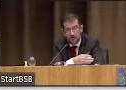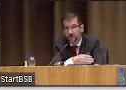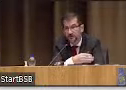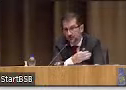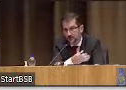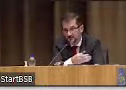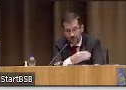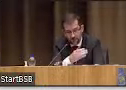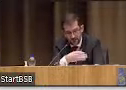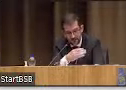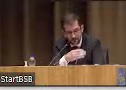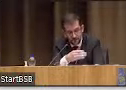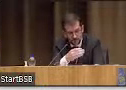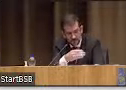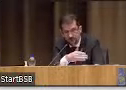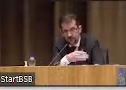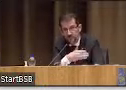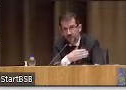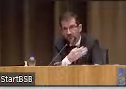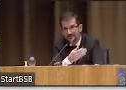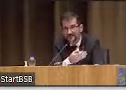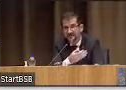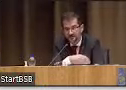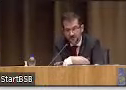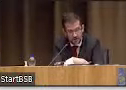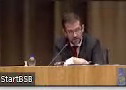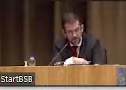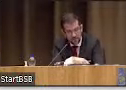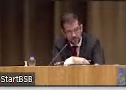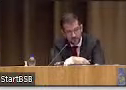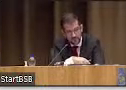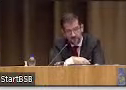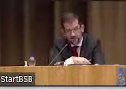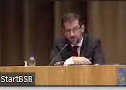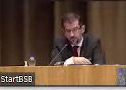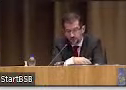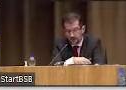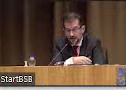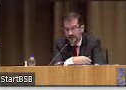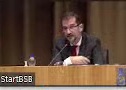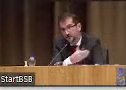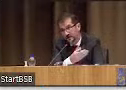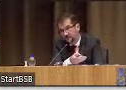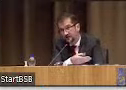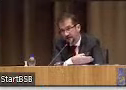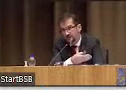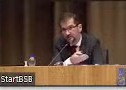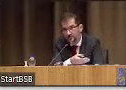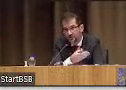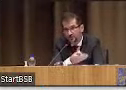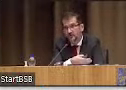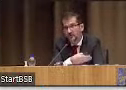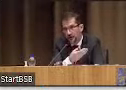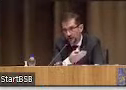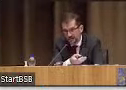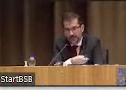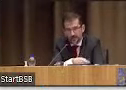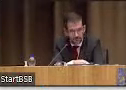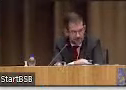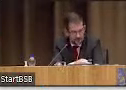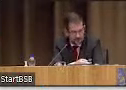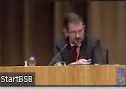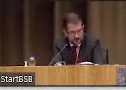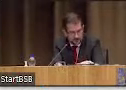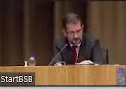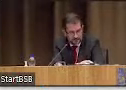asthmatic patients in 2019, these happen in a certain proportion. They lowered in 2020,